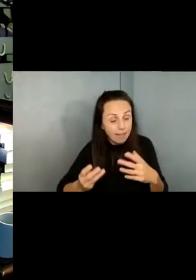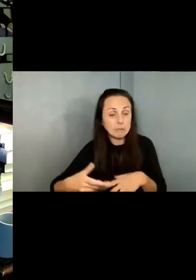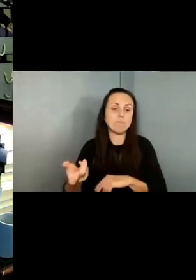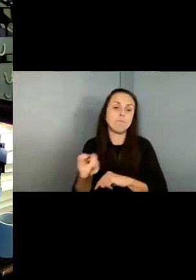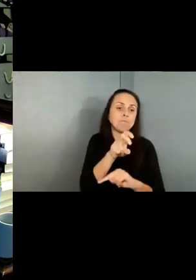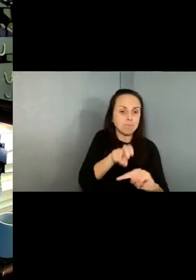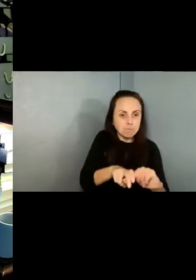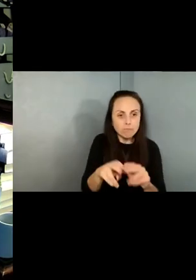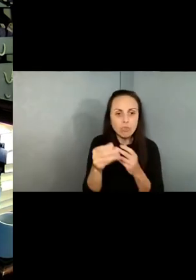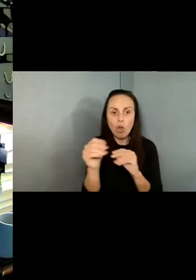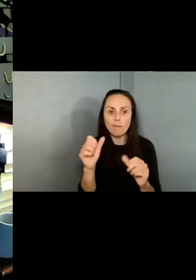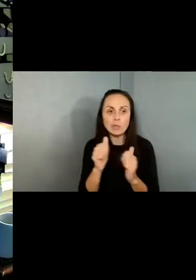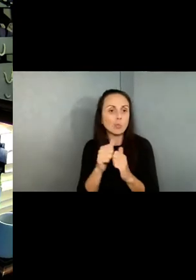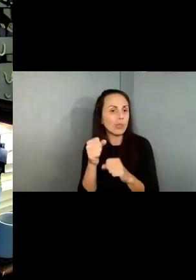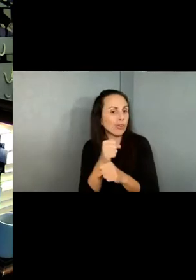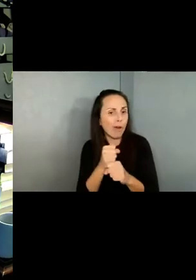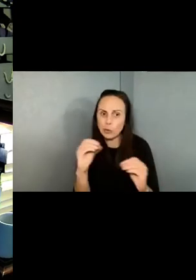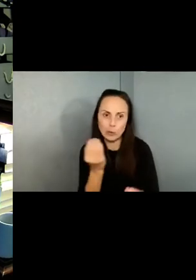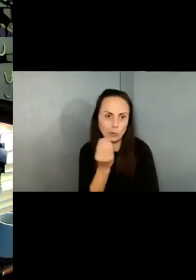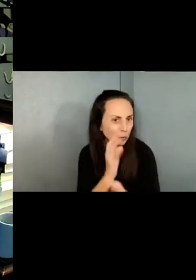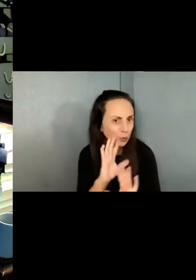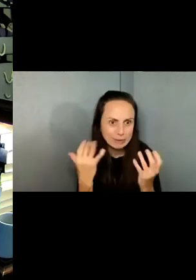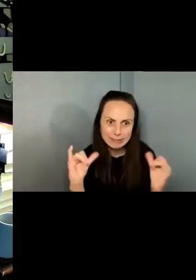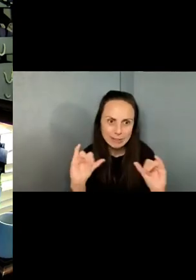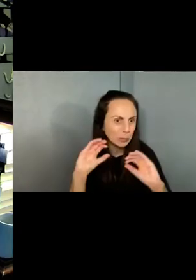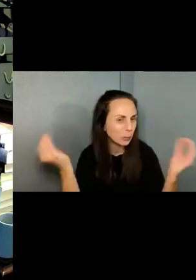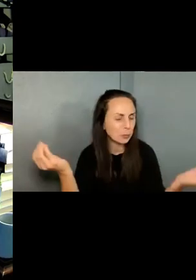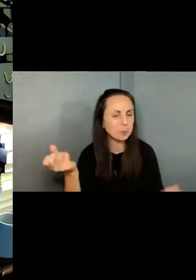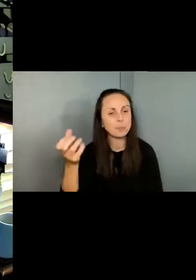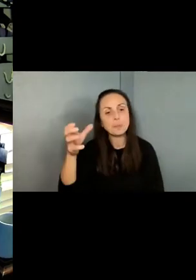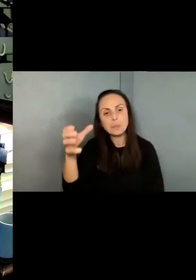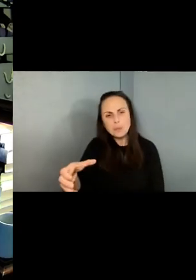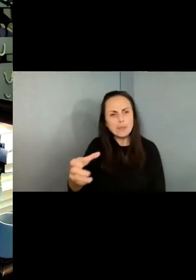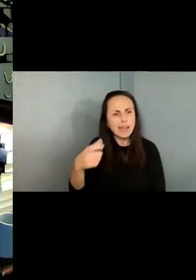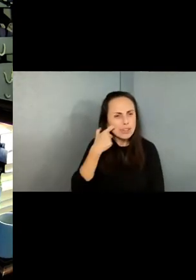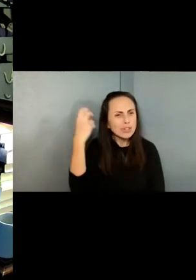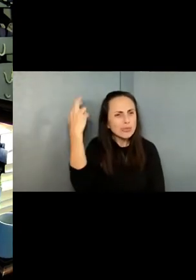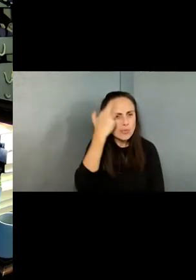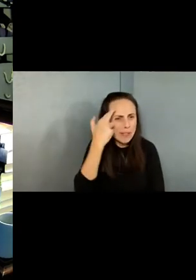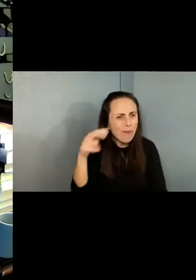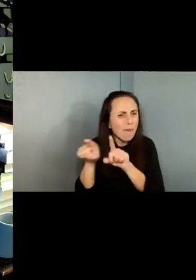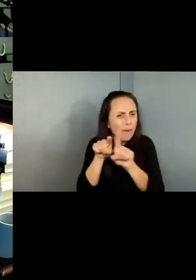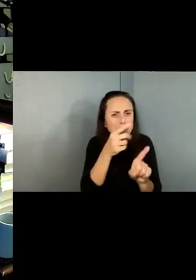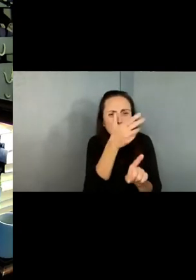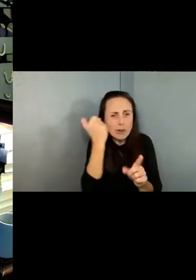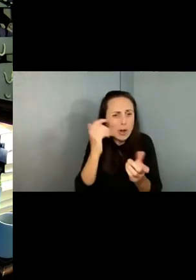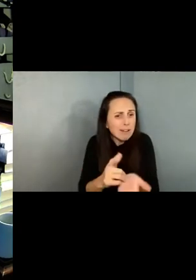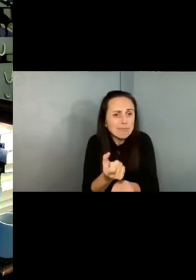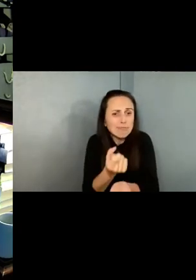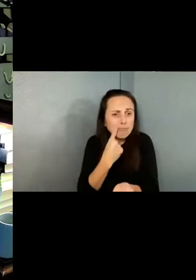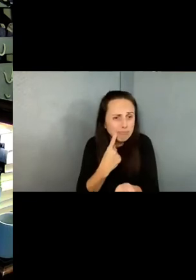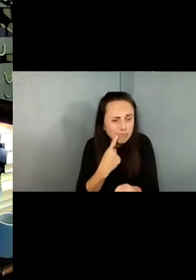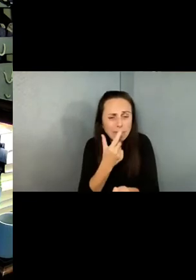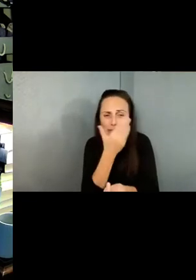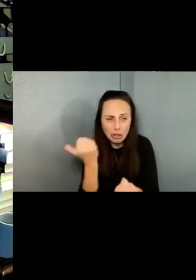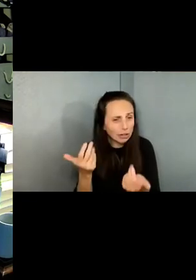my office with coffee and nothing else. I just looked over and realized that I also forgot to take my medication.